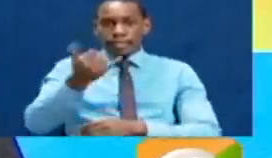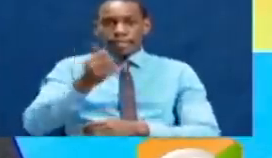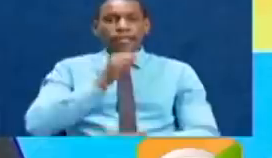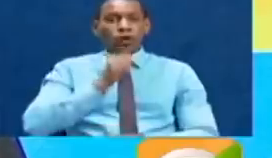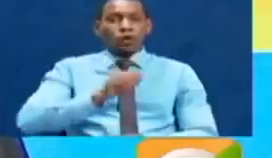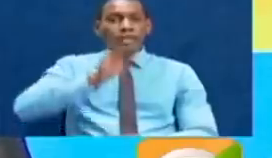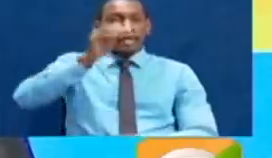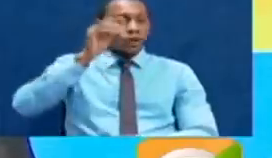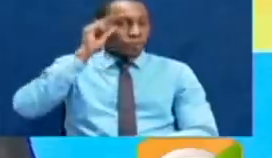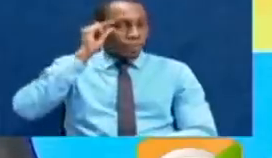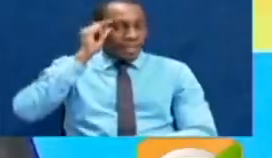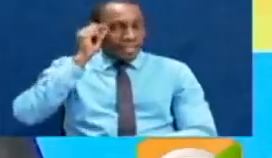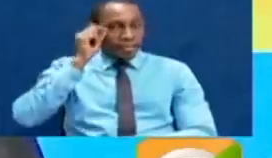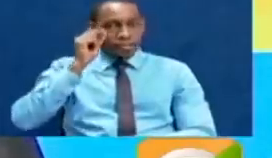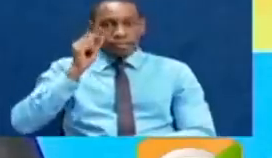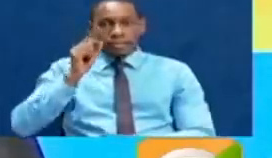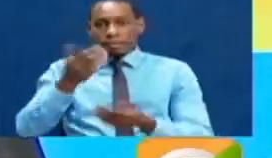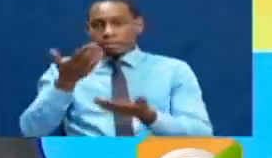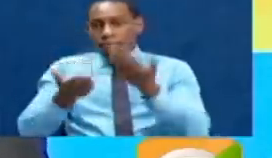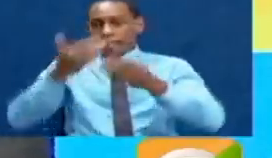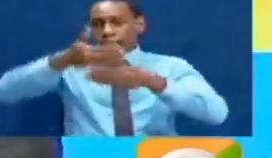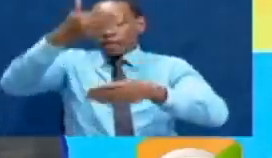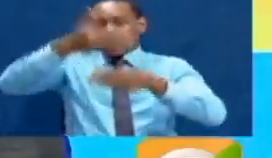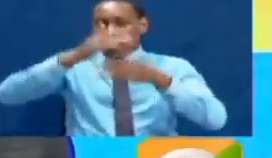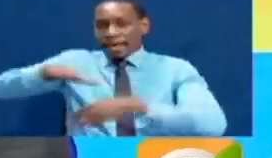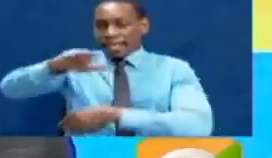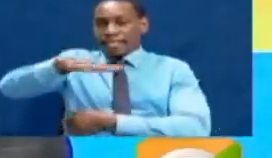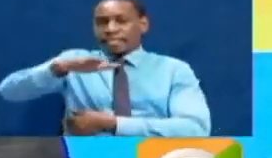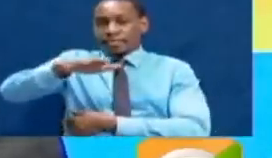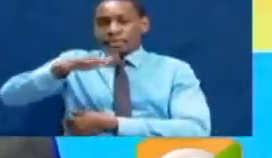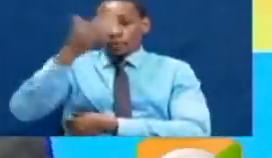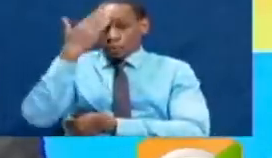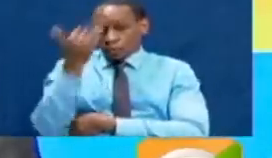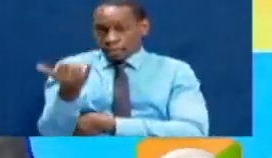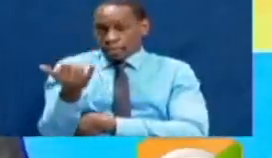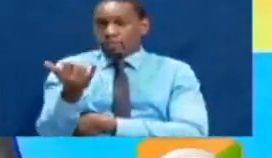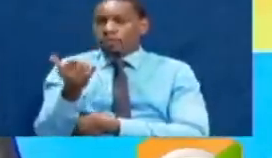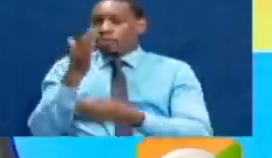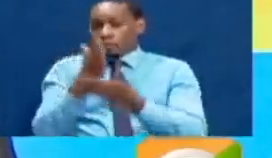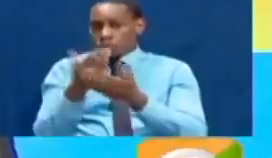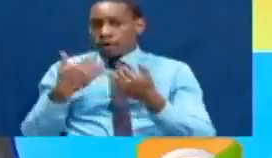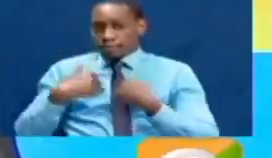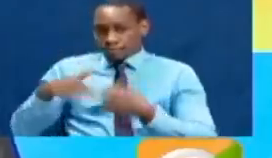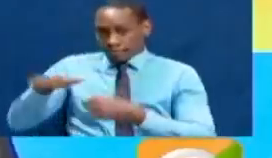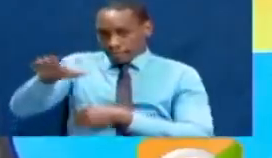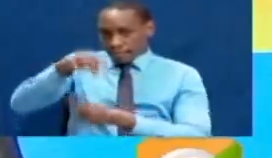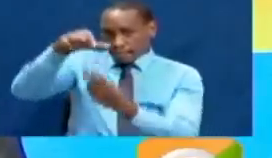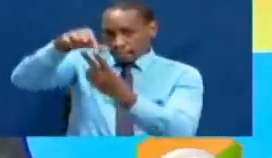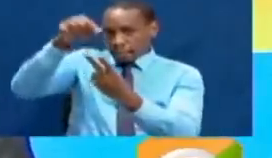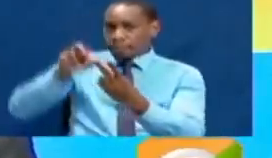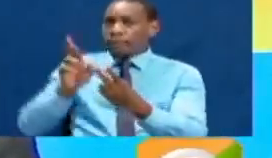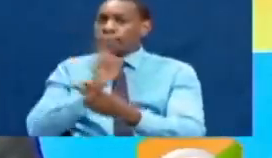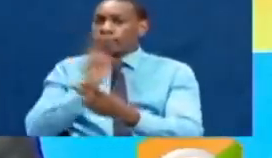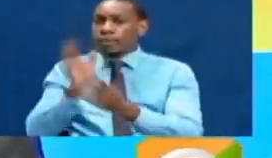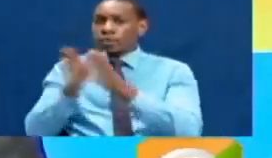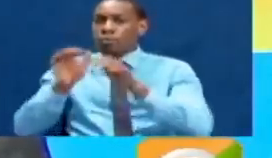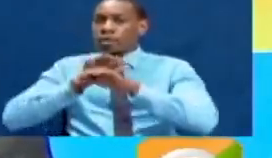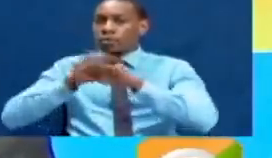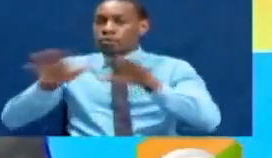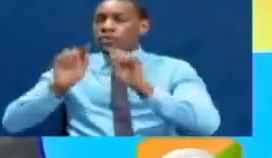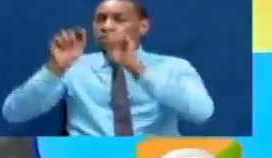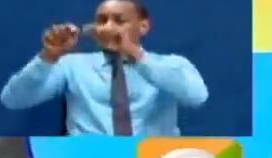Town Mombasa or to the border points, is because we have mapped these areas of high risk transmission and